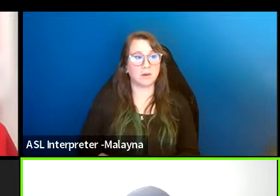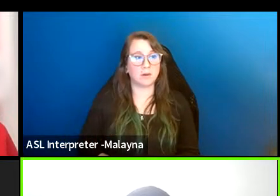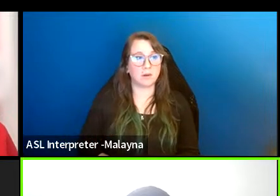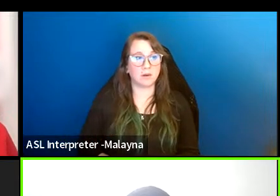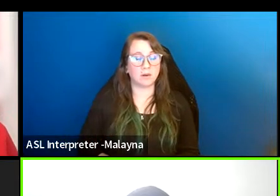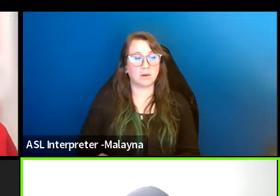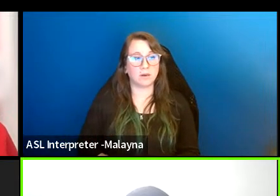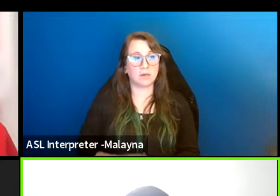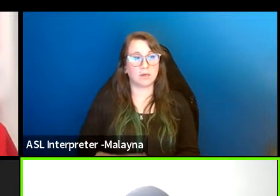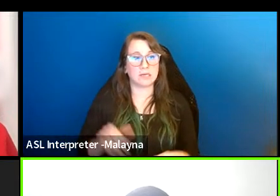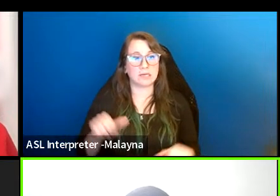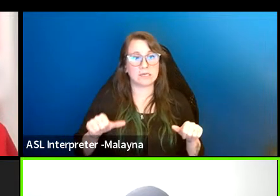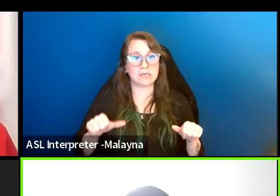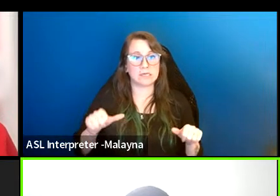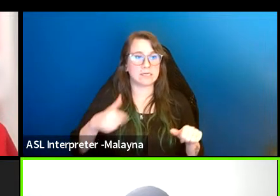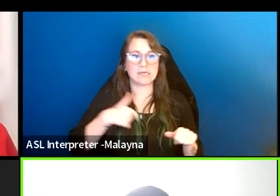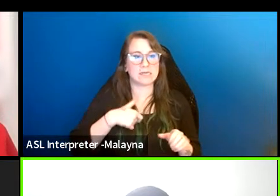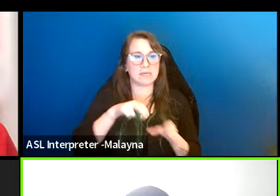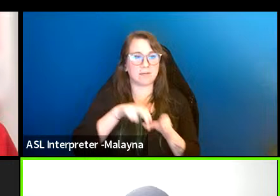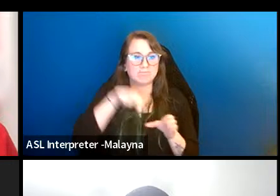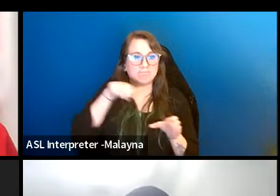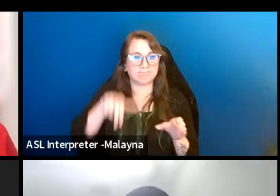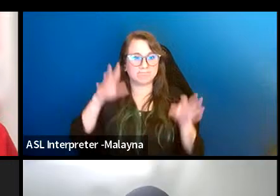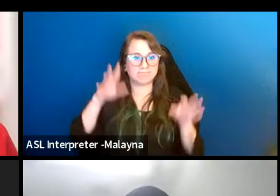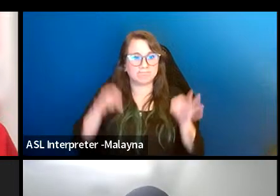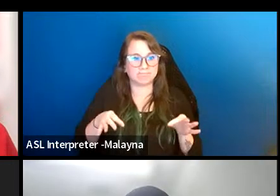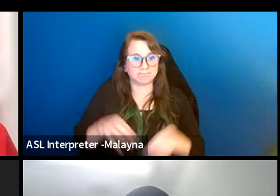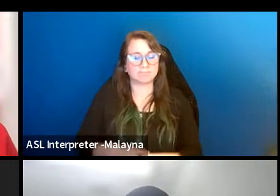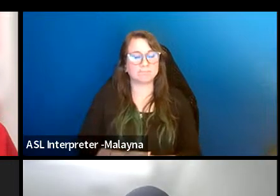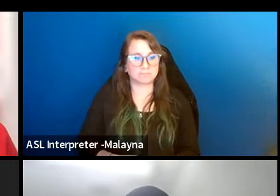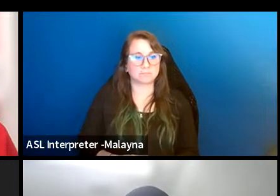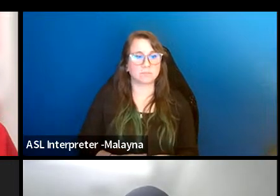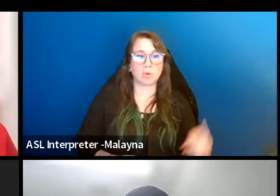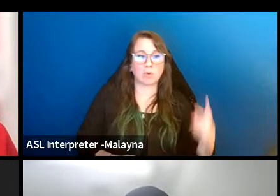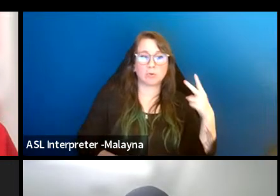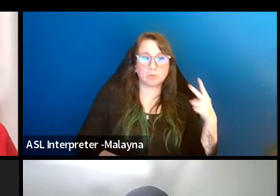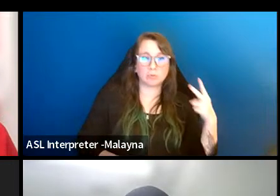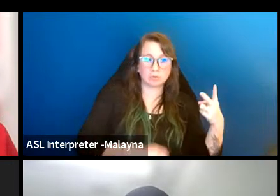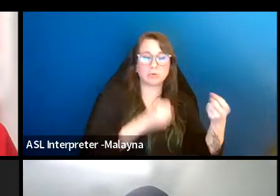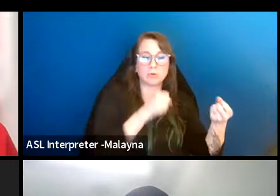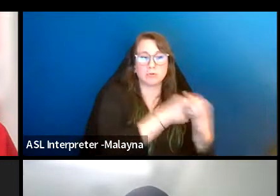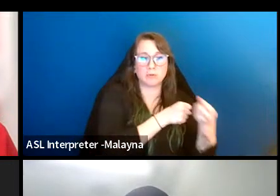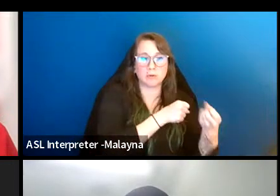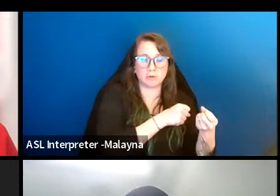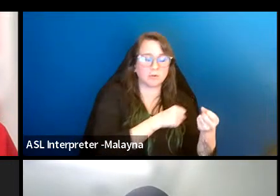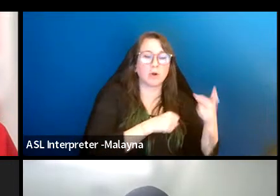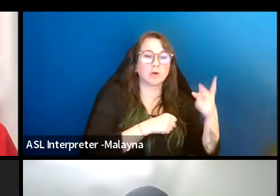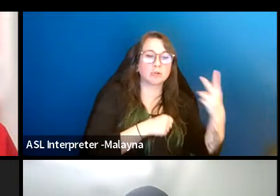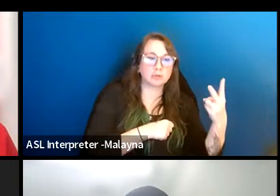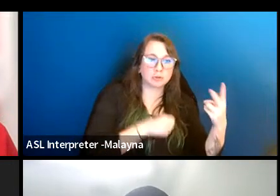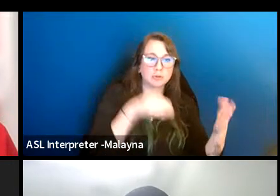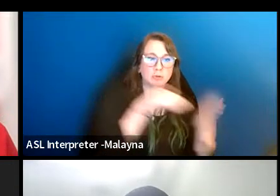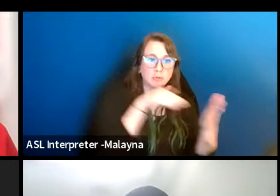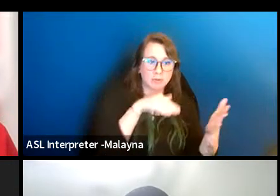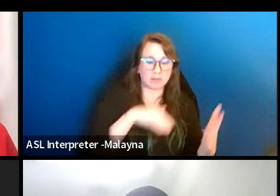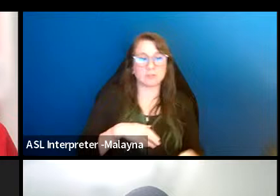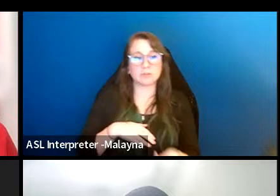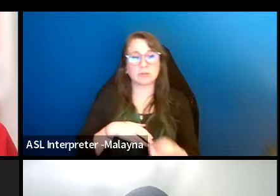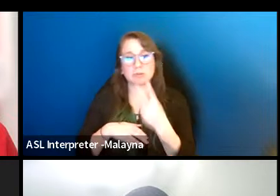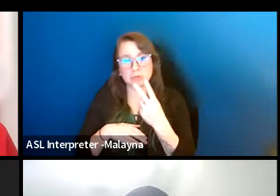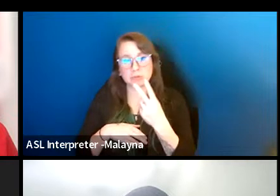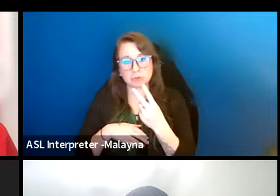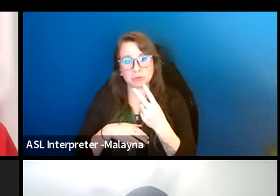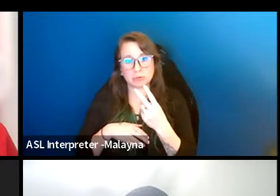I'll abstain. We have 2 nays and 1 abstention. What's the vote on that, Commissioner McCollum?